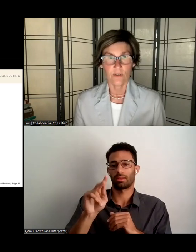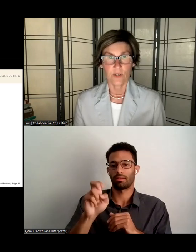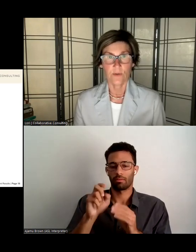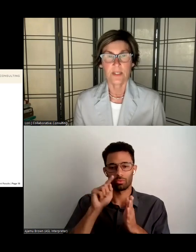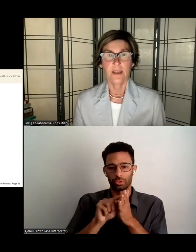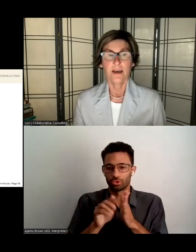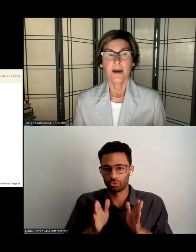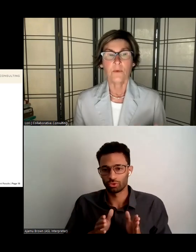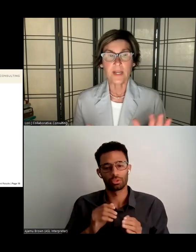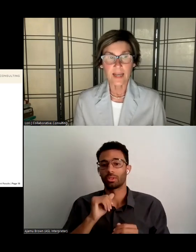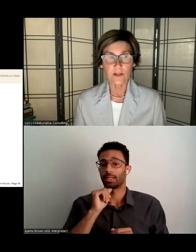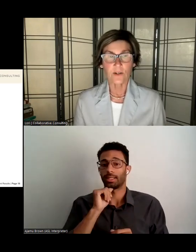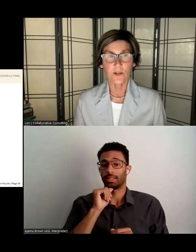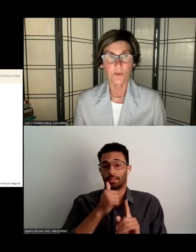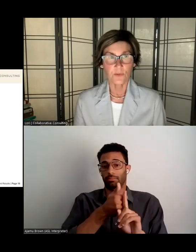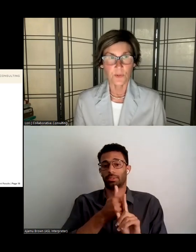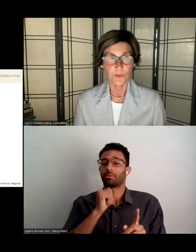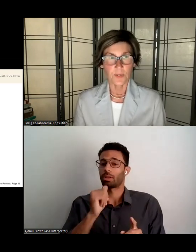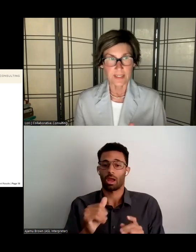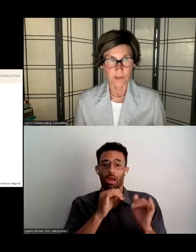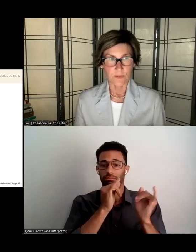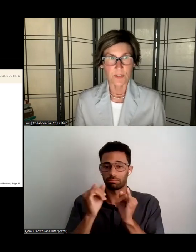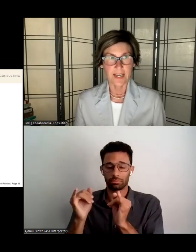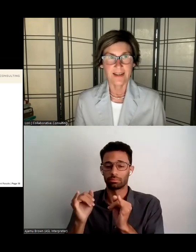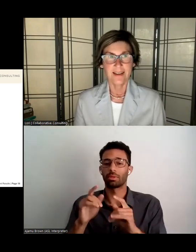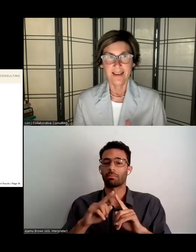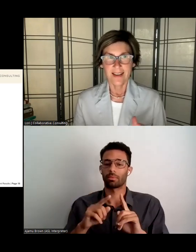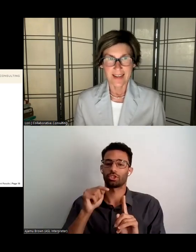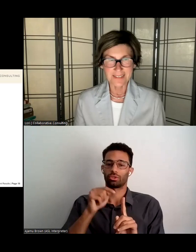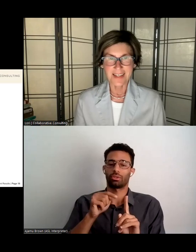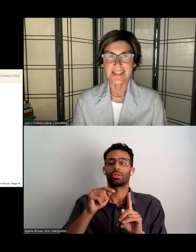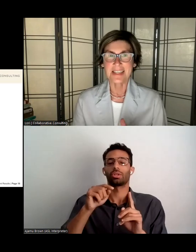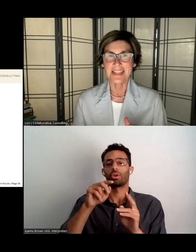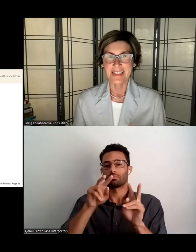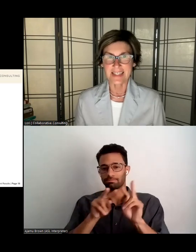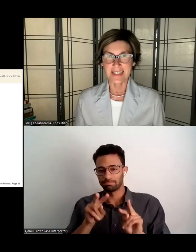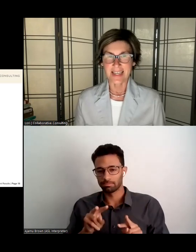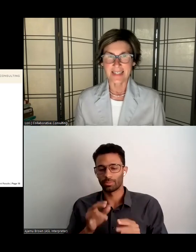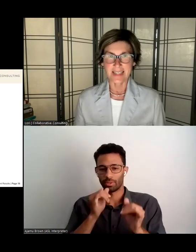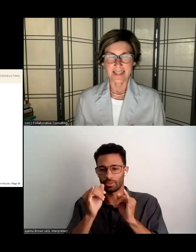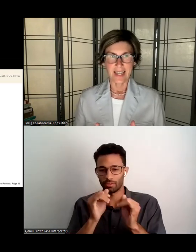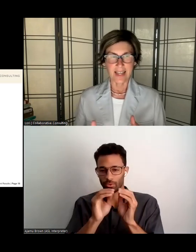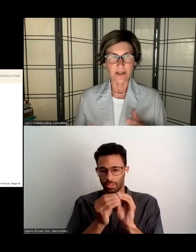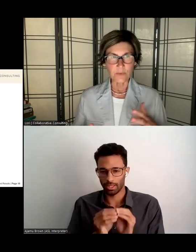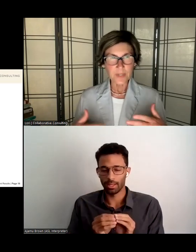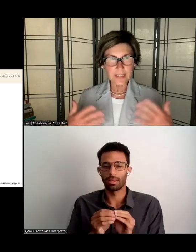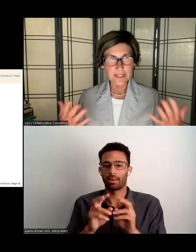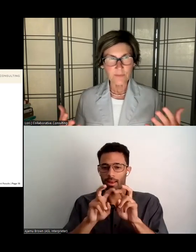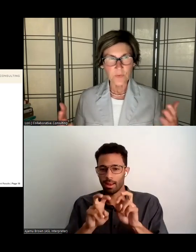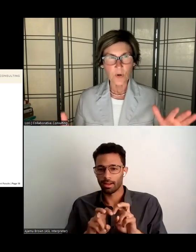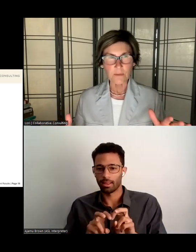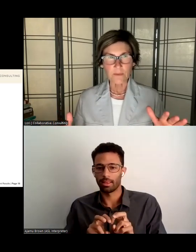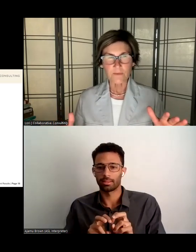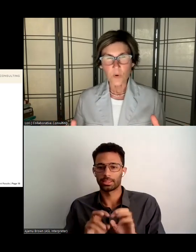of the interviews. We had her go through the interview data, analyze it, synthesize it, and